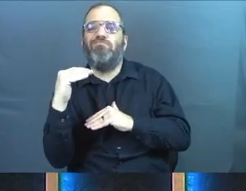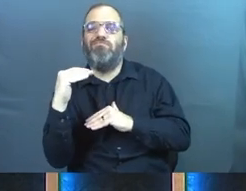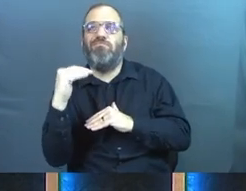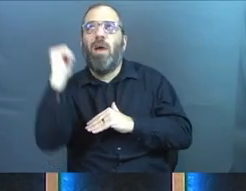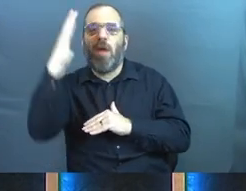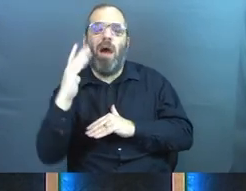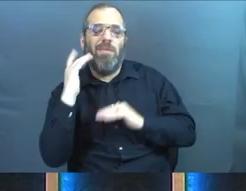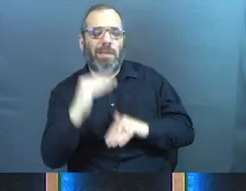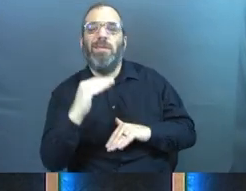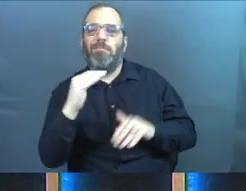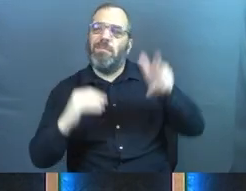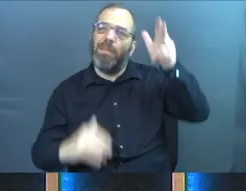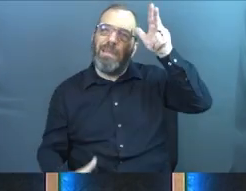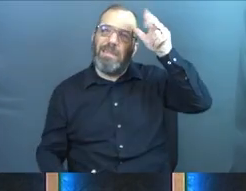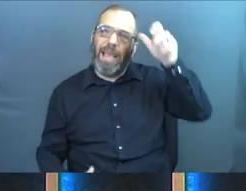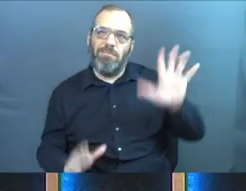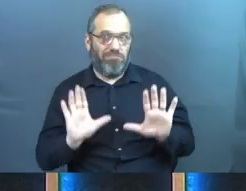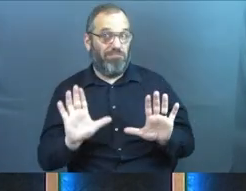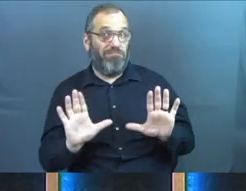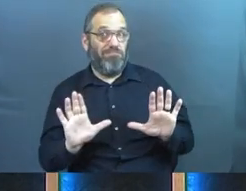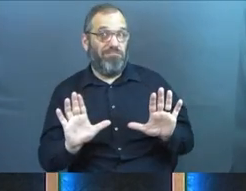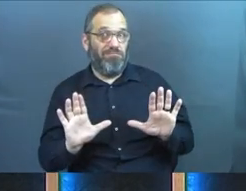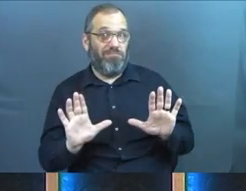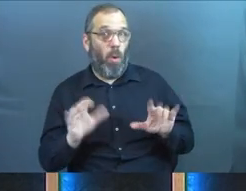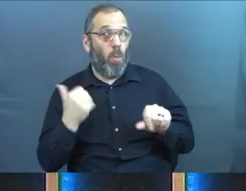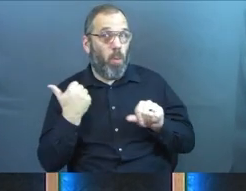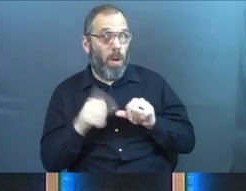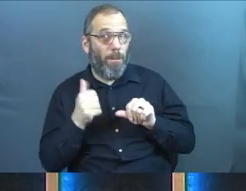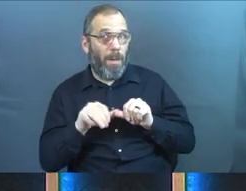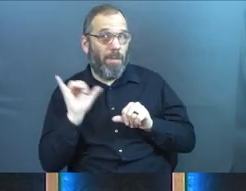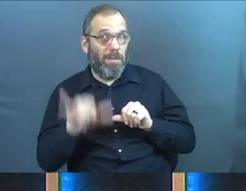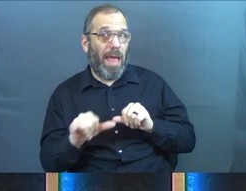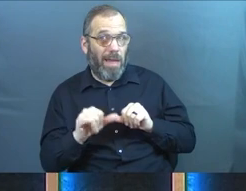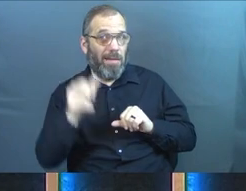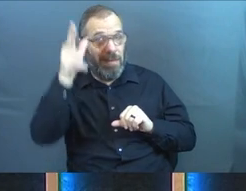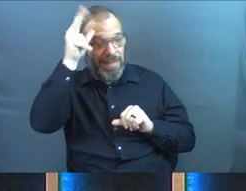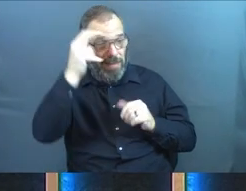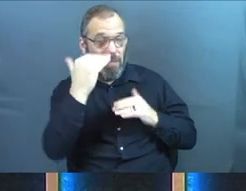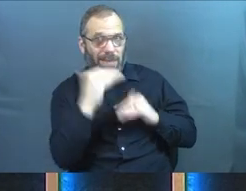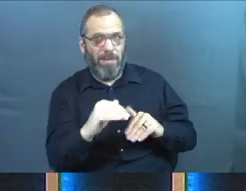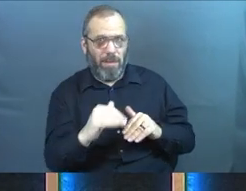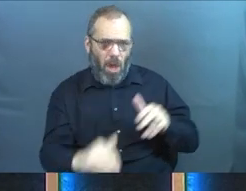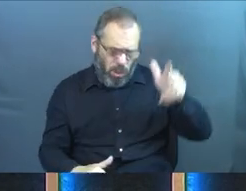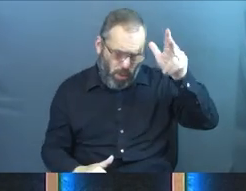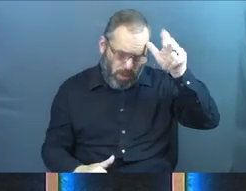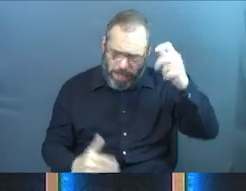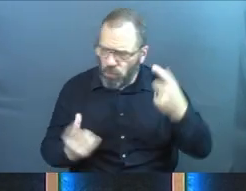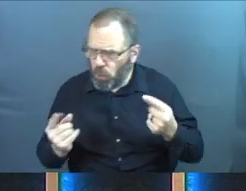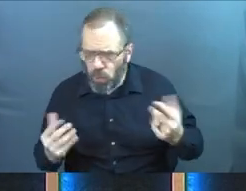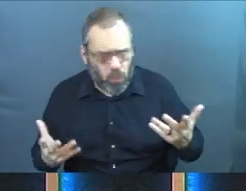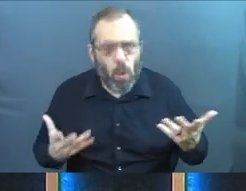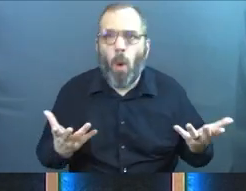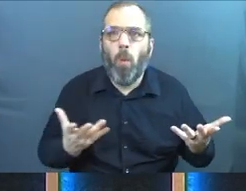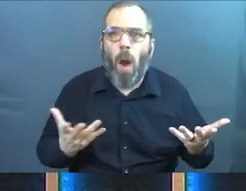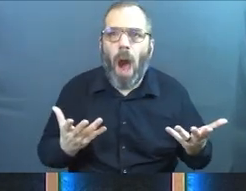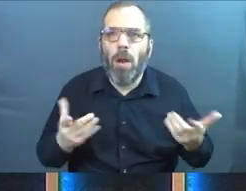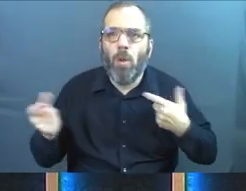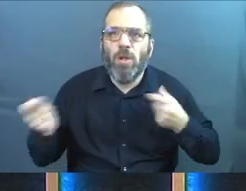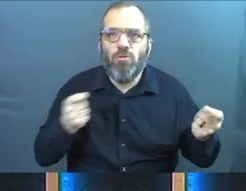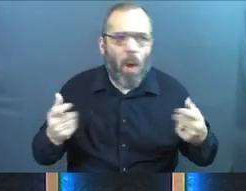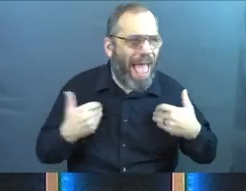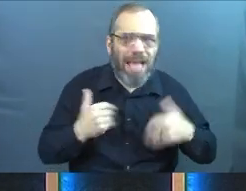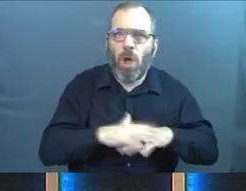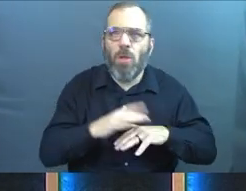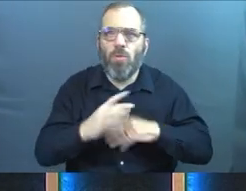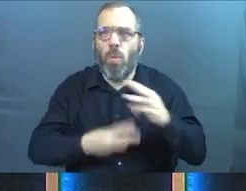that God has him on. So just don't forget that. So what is Satan out there doing then with this control that